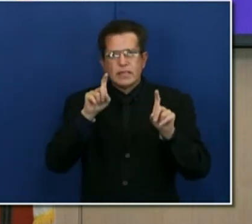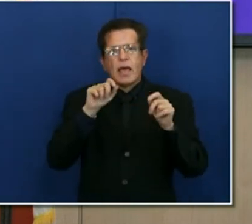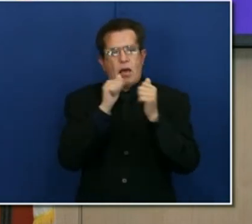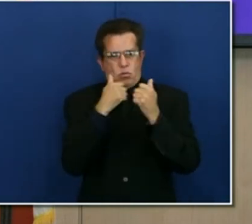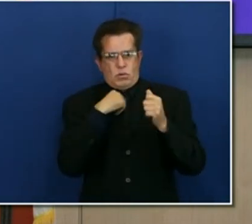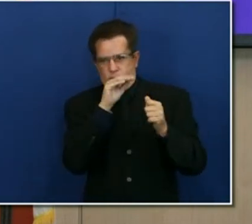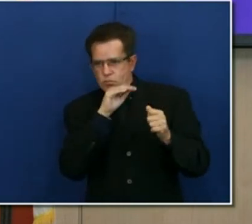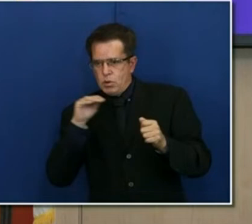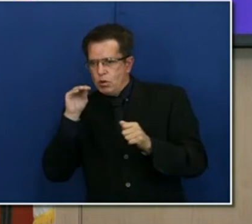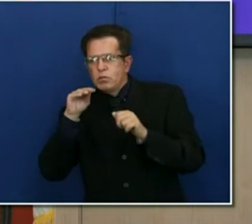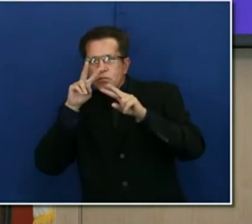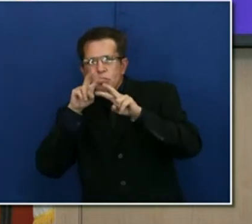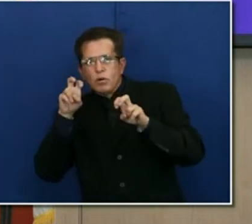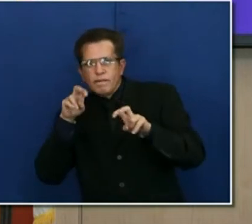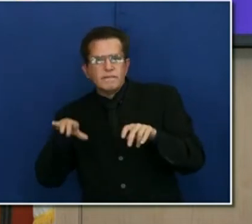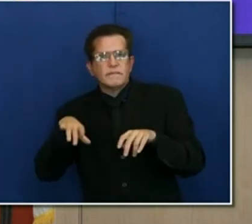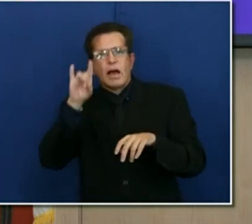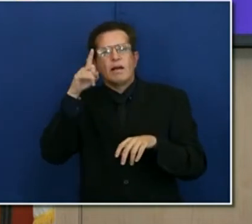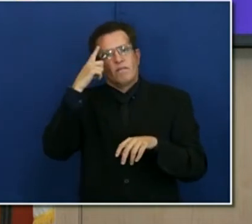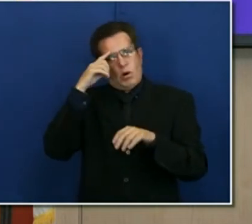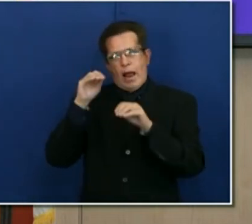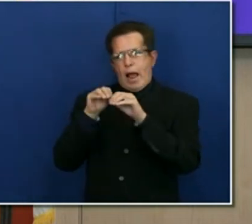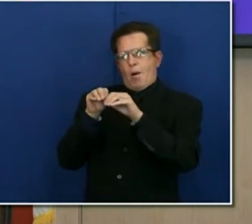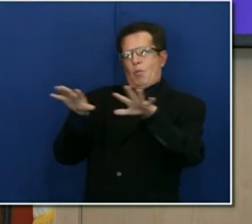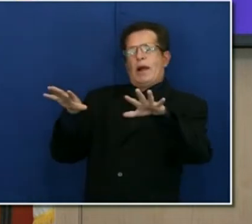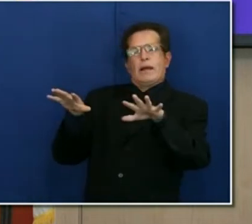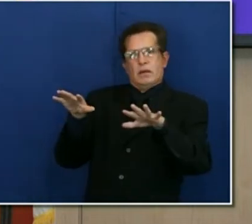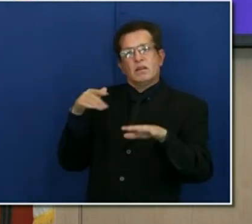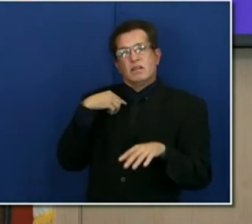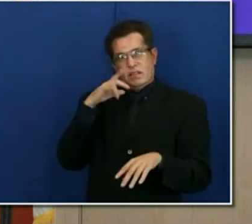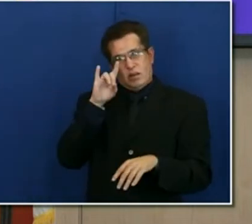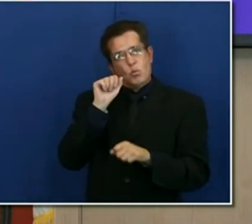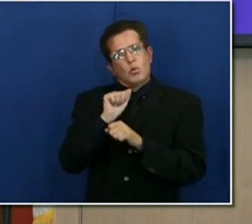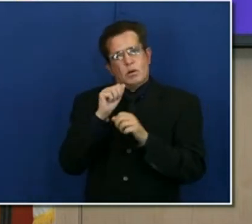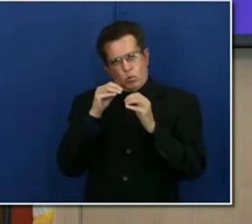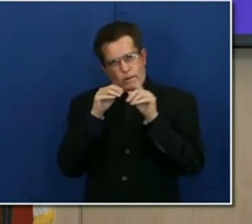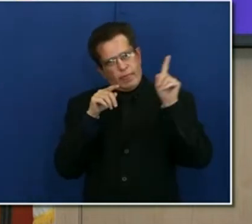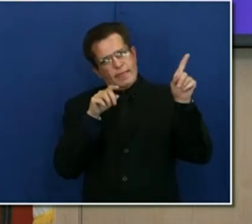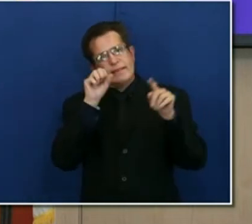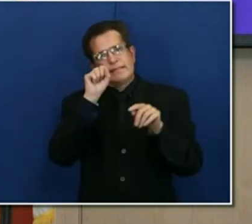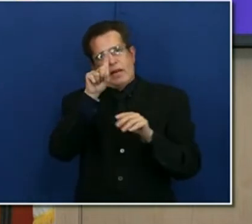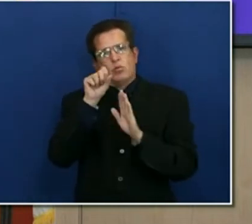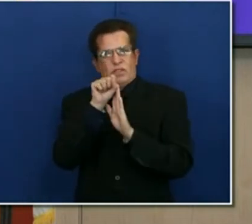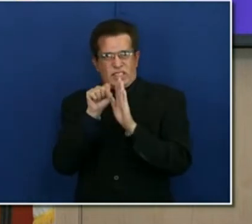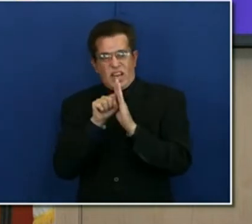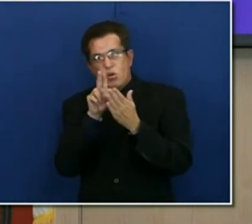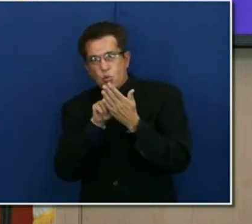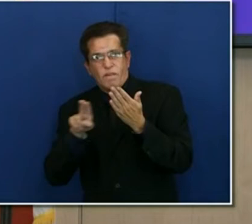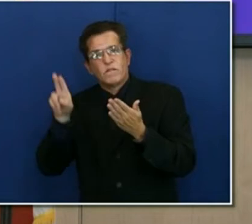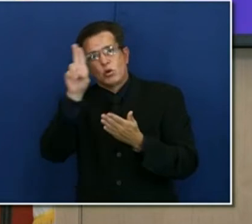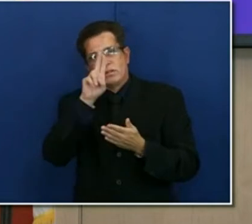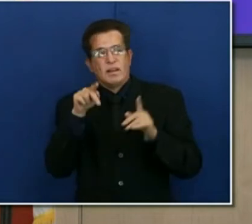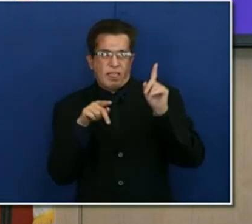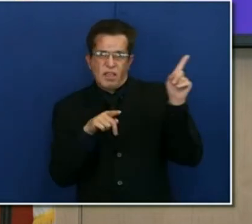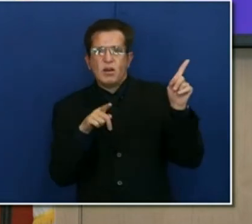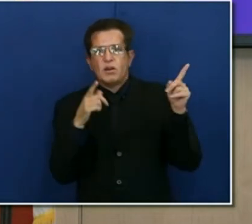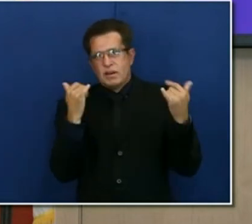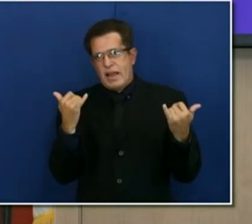outbreaks. We have done some preliminary work with that with cases at San Diego State University, and we aren't ready